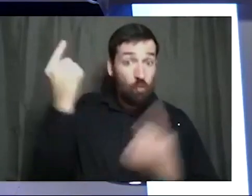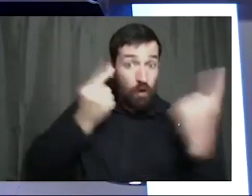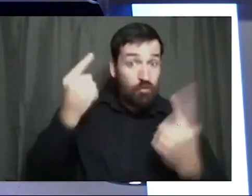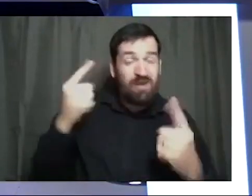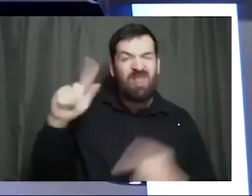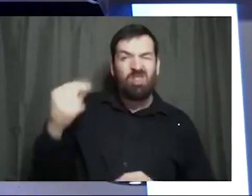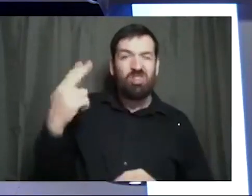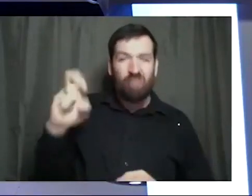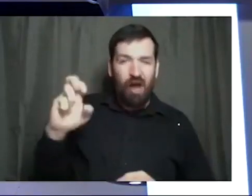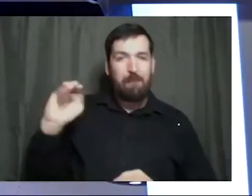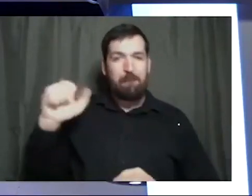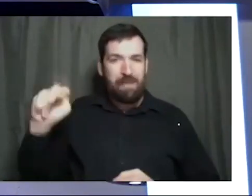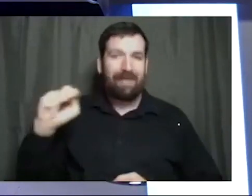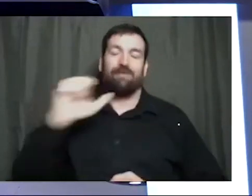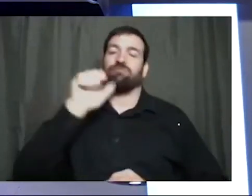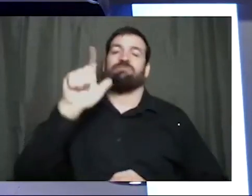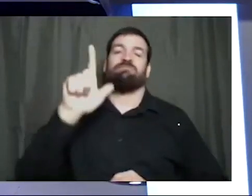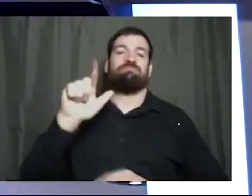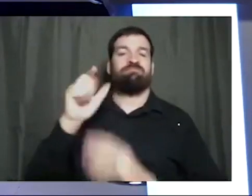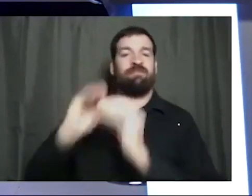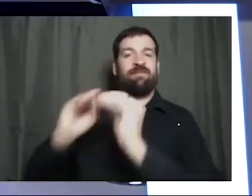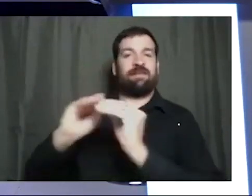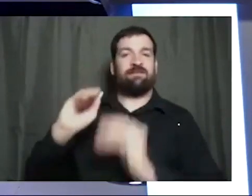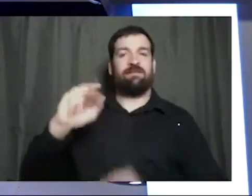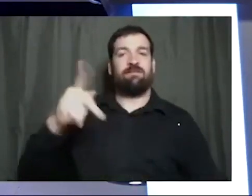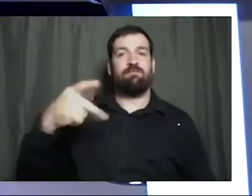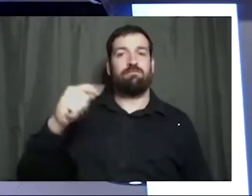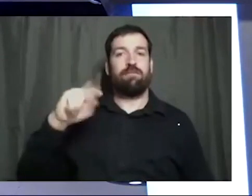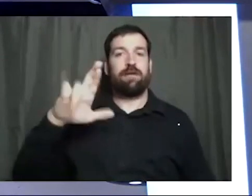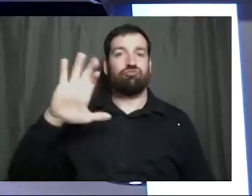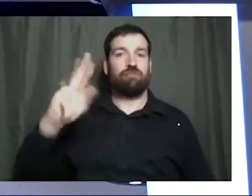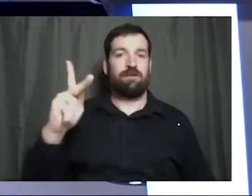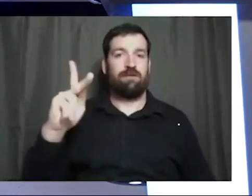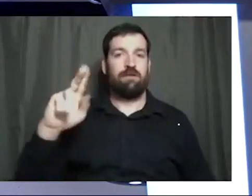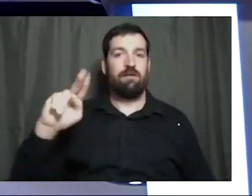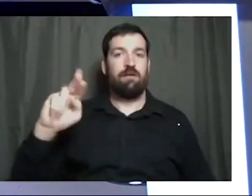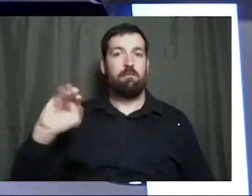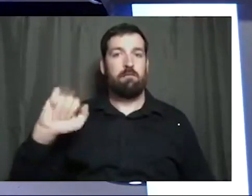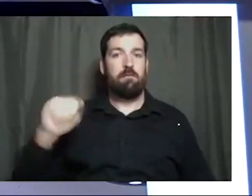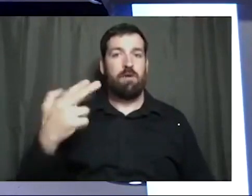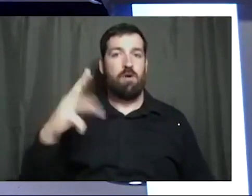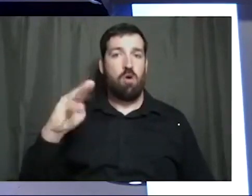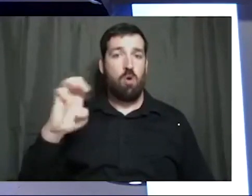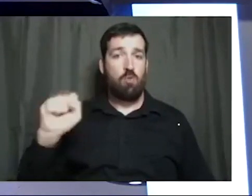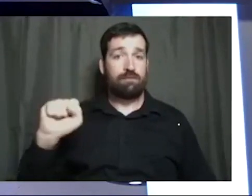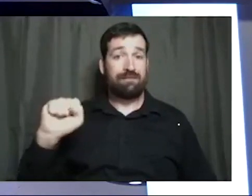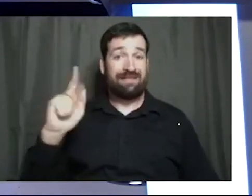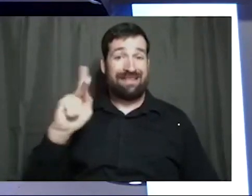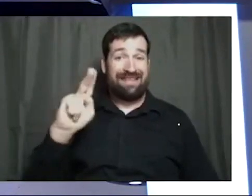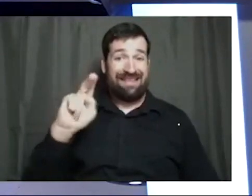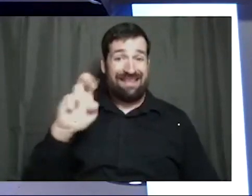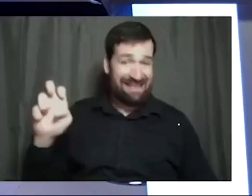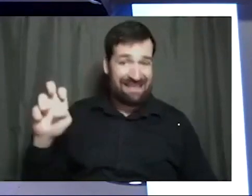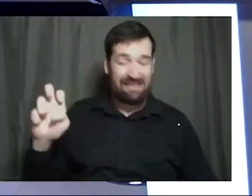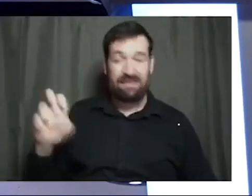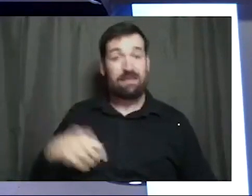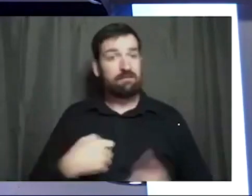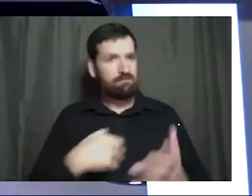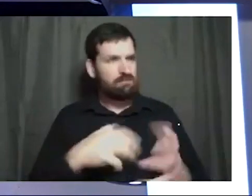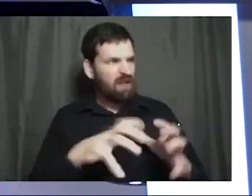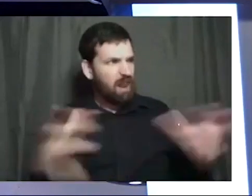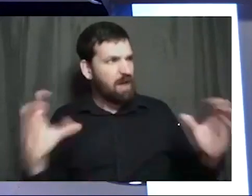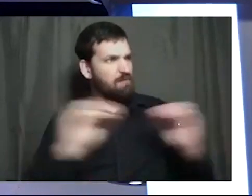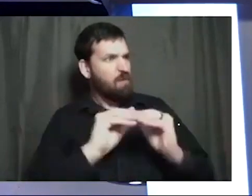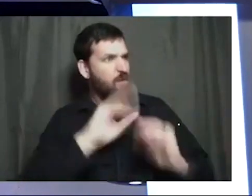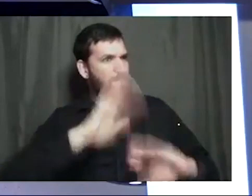back Patrick Mahomes' knee. You remember that Thursday night game in Denver. You can't forget that. How are you? I'm good, thank you. Okay, but you do a lot more than just Patrick Mahomes.